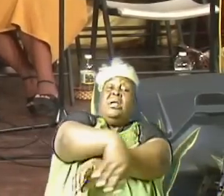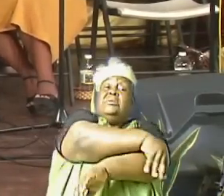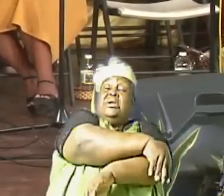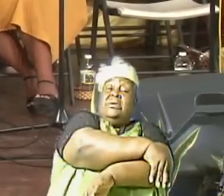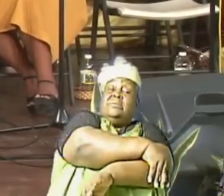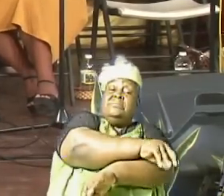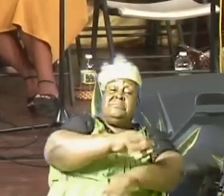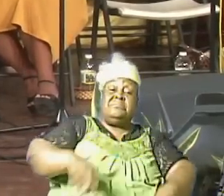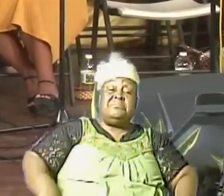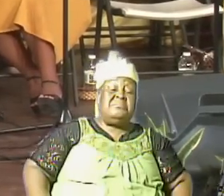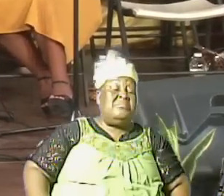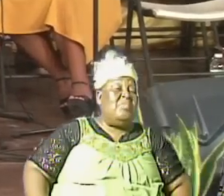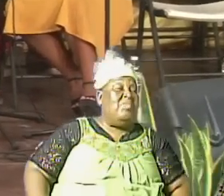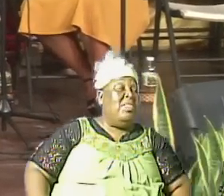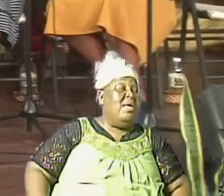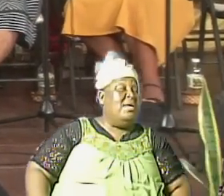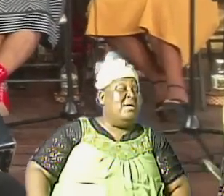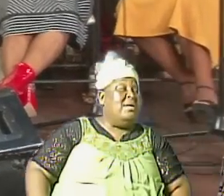all night,